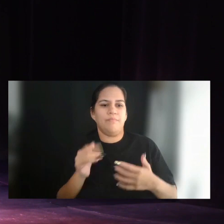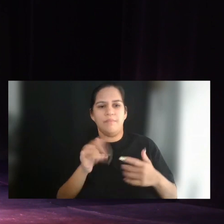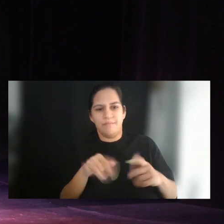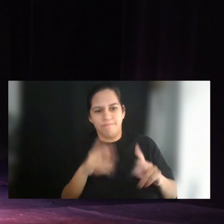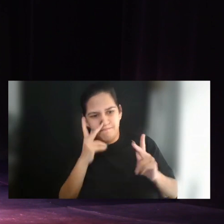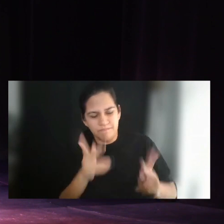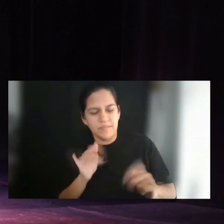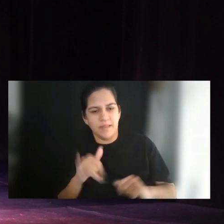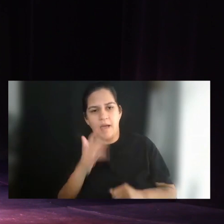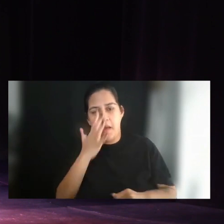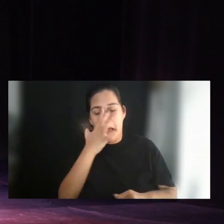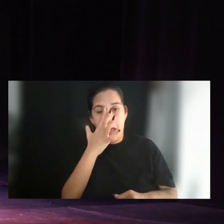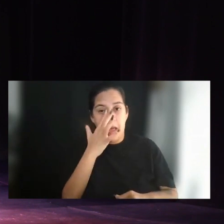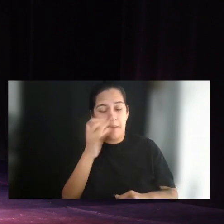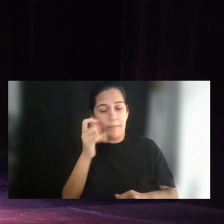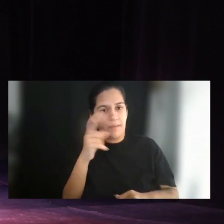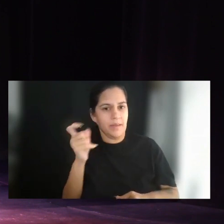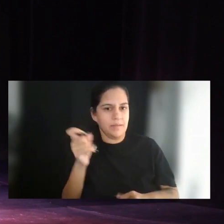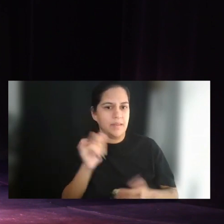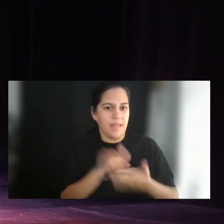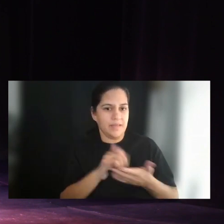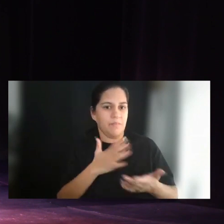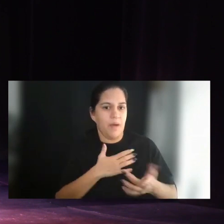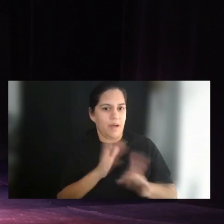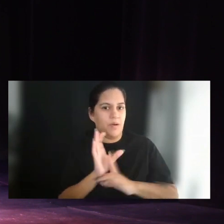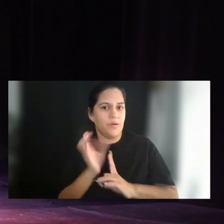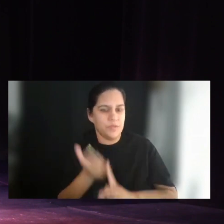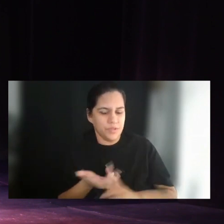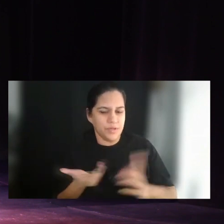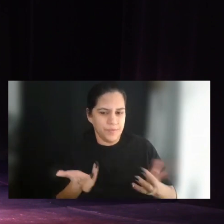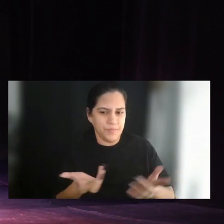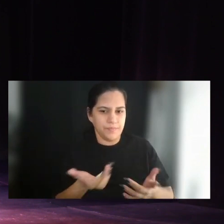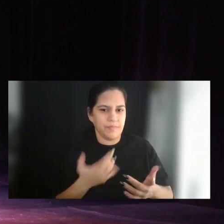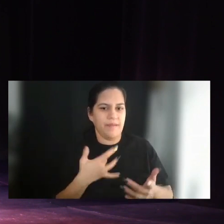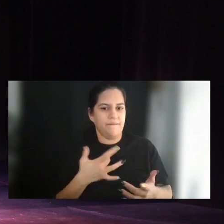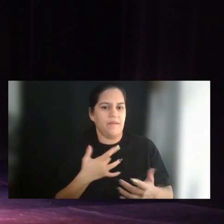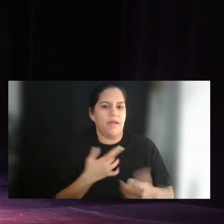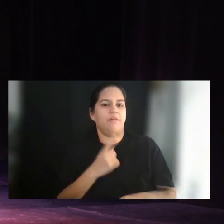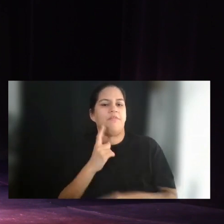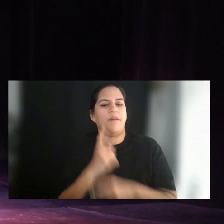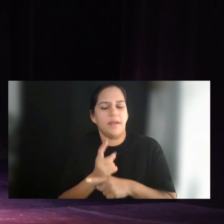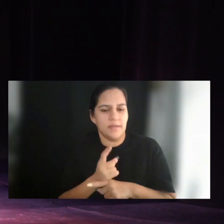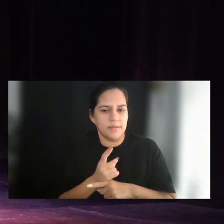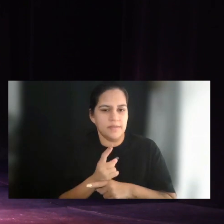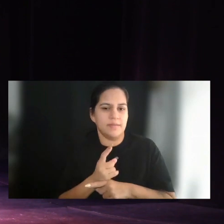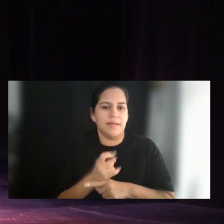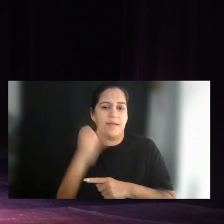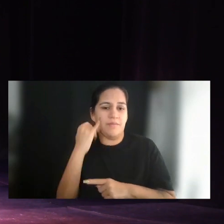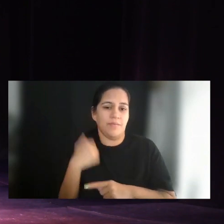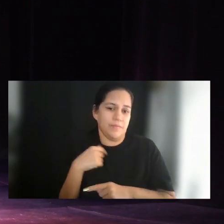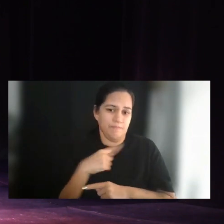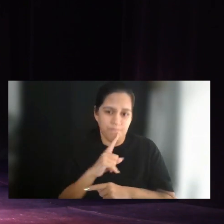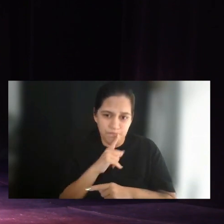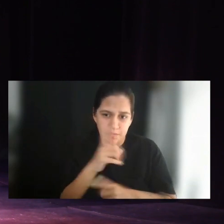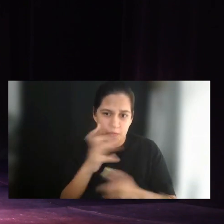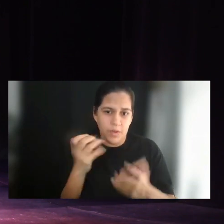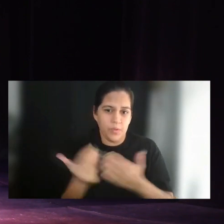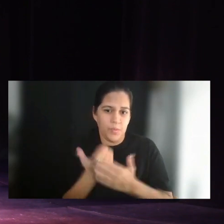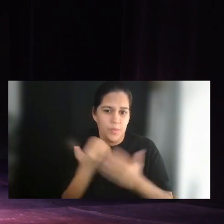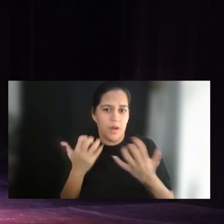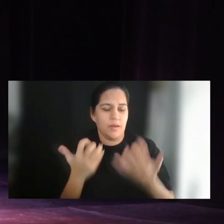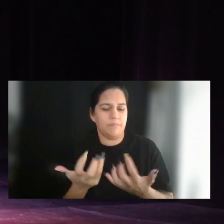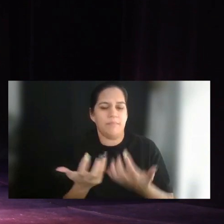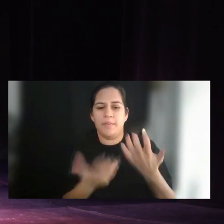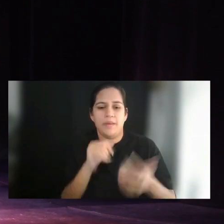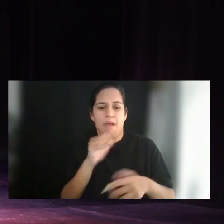because it was my culture. And it felt right. And if we truly want new audiences, it might not be on our terms. And it